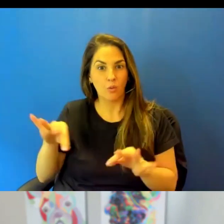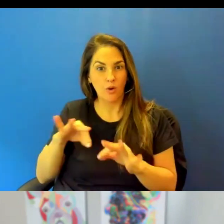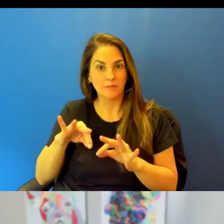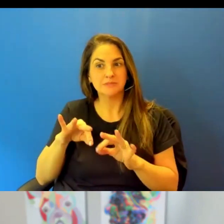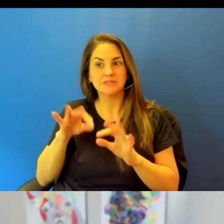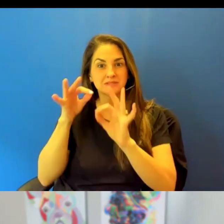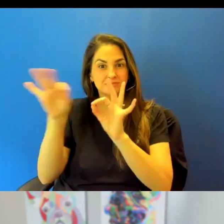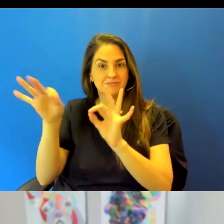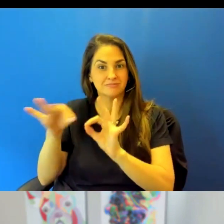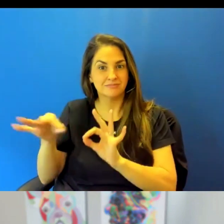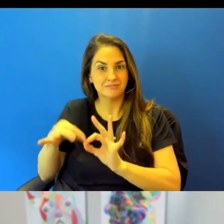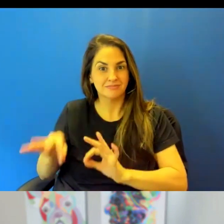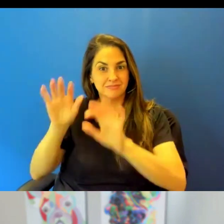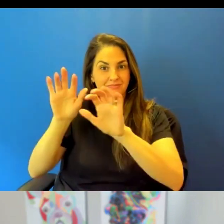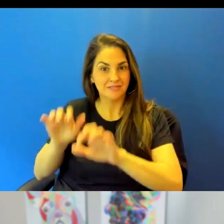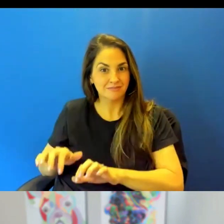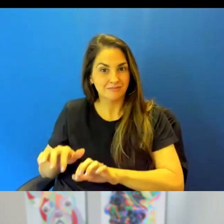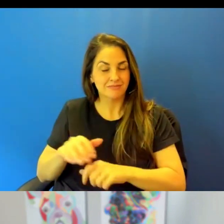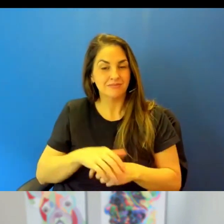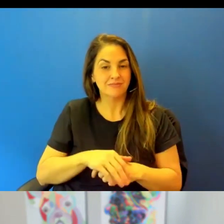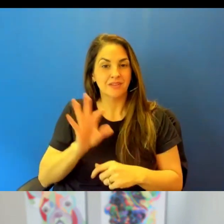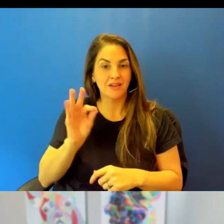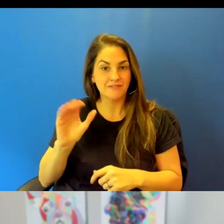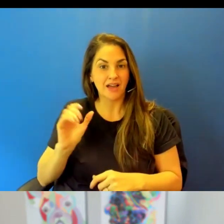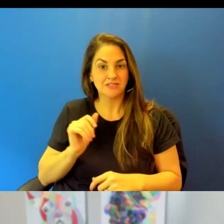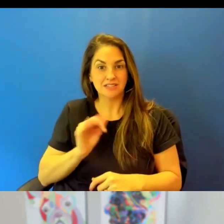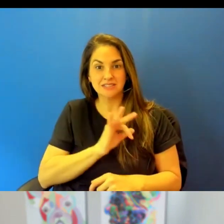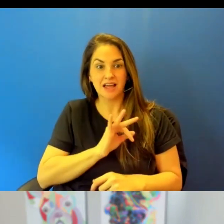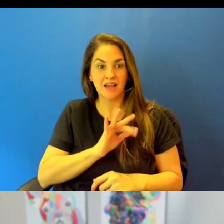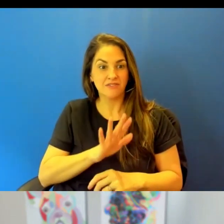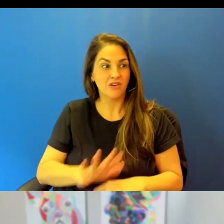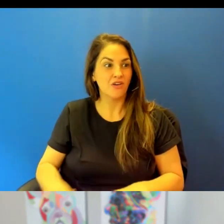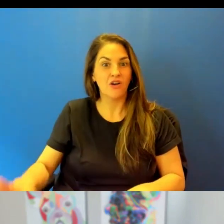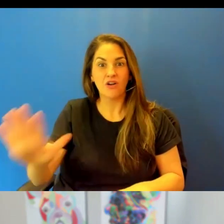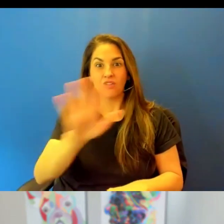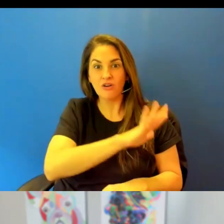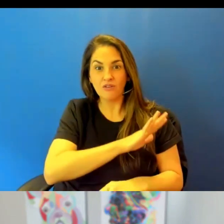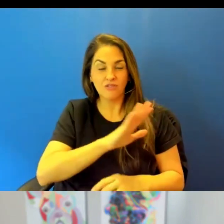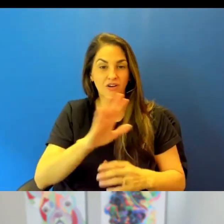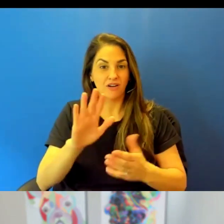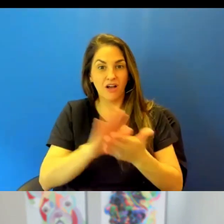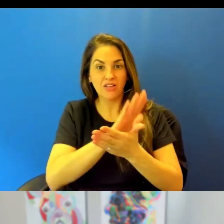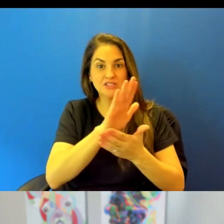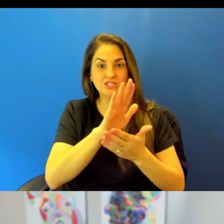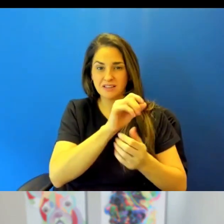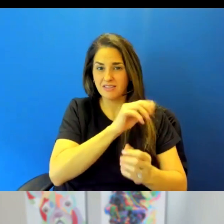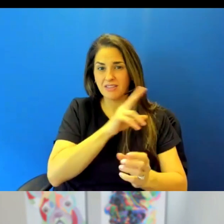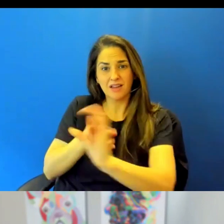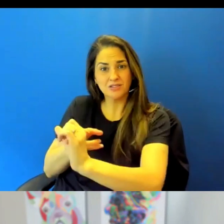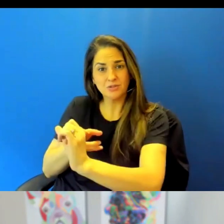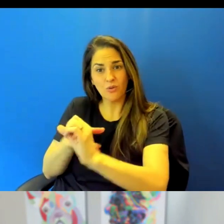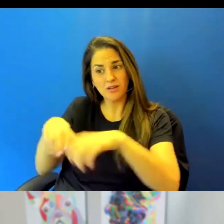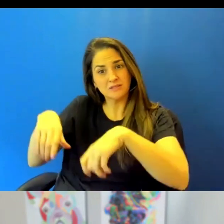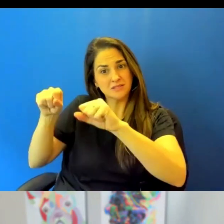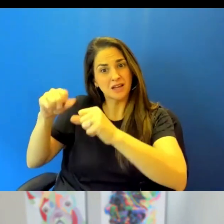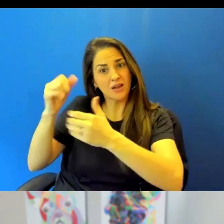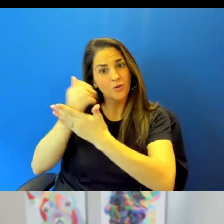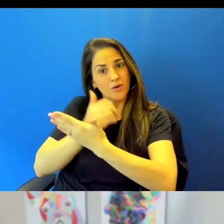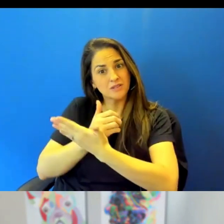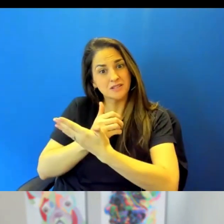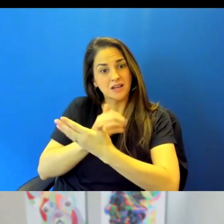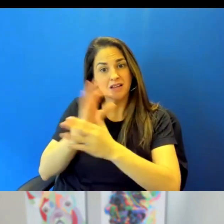and staff and faculty across our consortium of colleges can enroll in those courses,